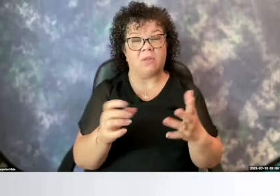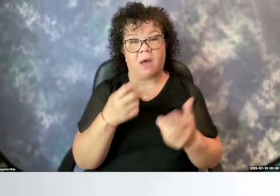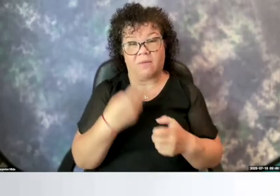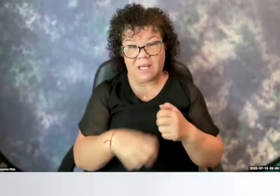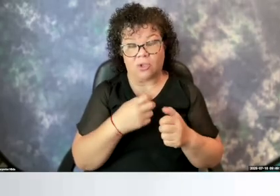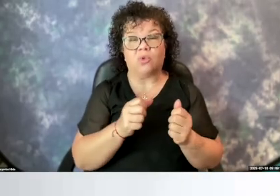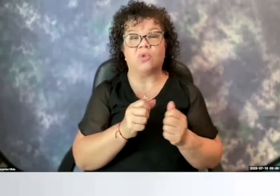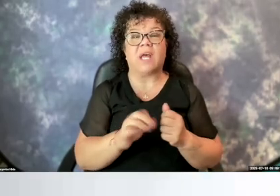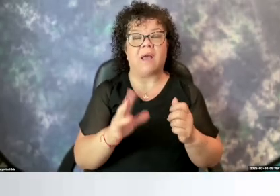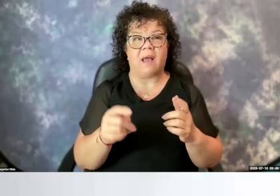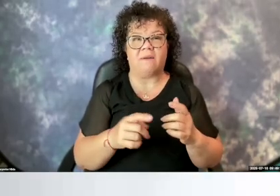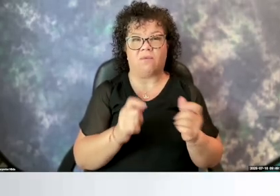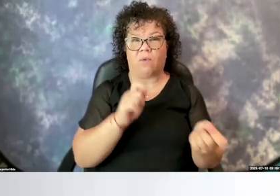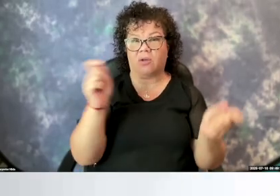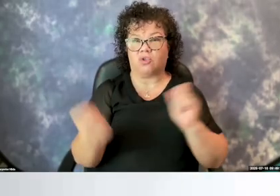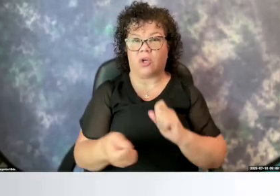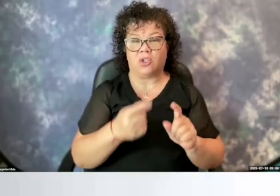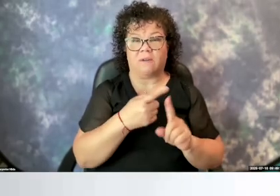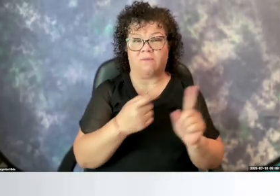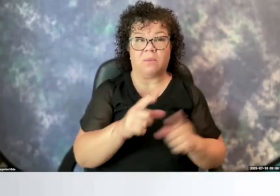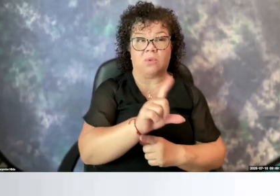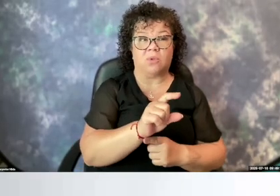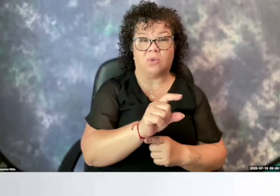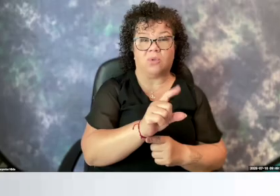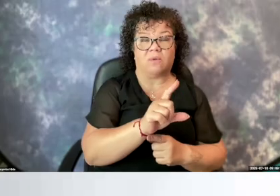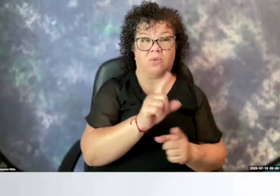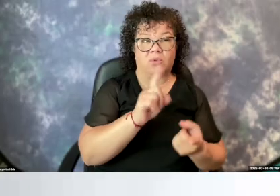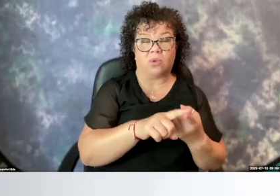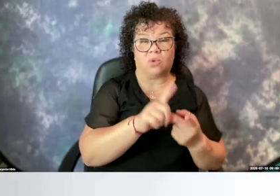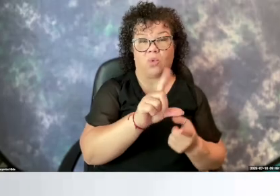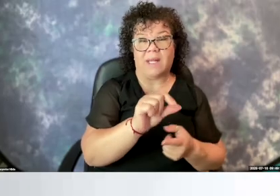demand if we were to relaunch with 2010 and older.